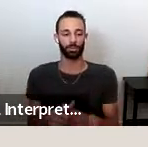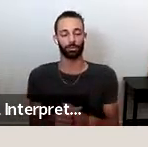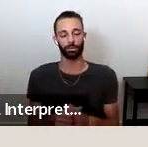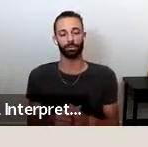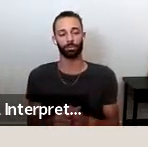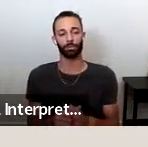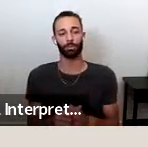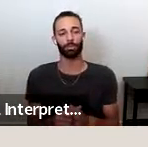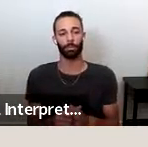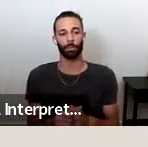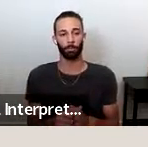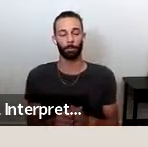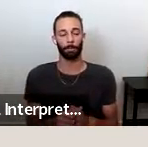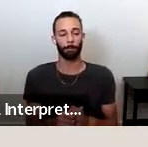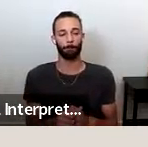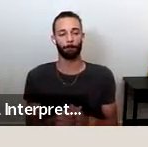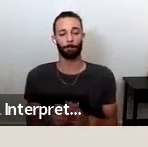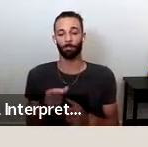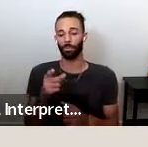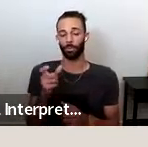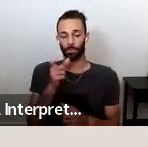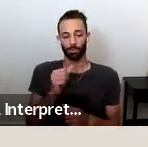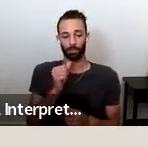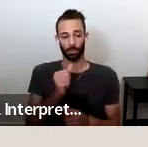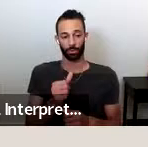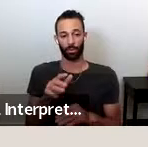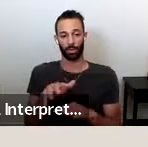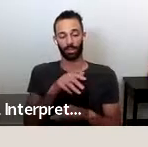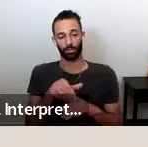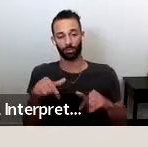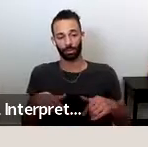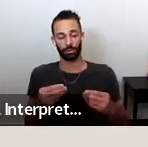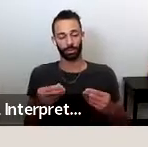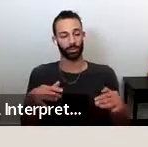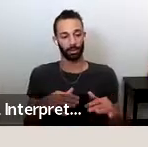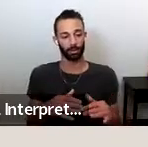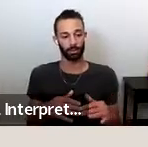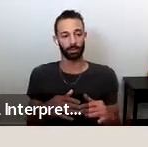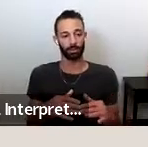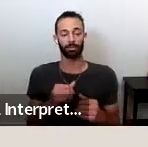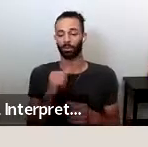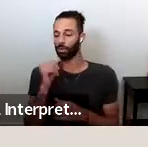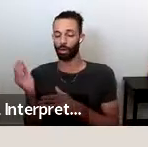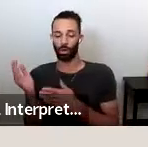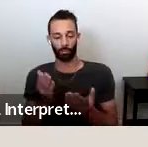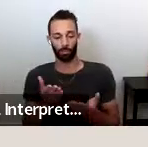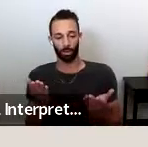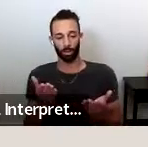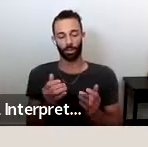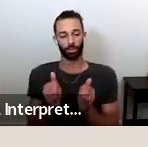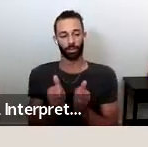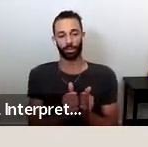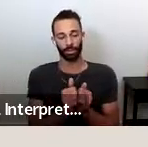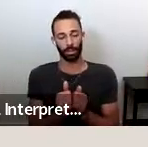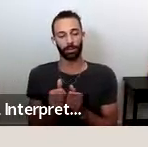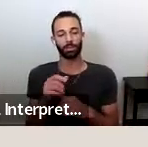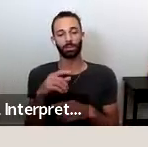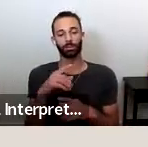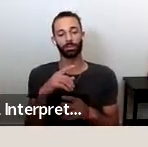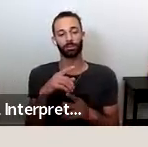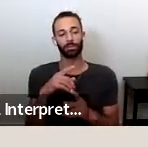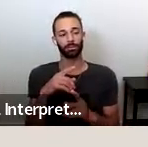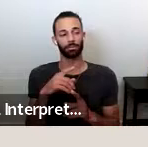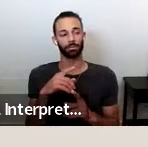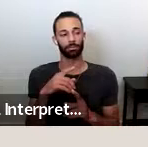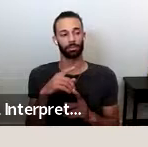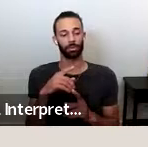Those who are not indigenous to this land, who were not brought here as slaves, are guests charged with working to end the